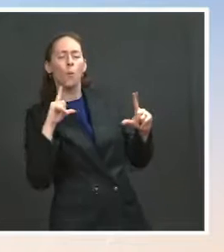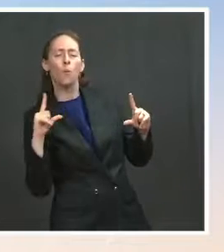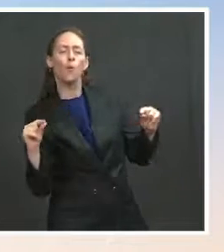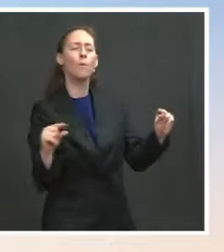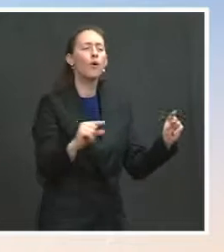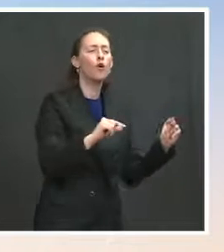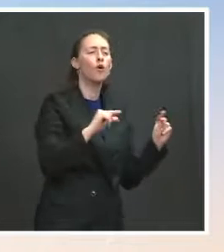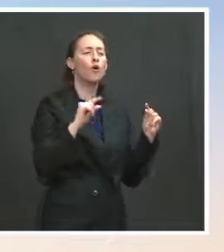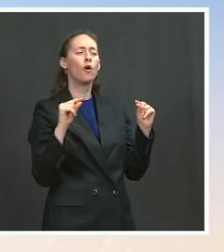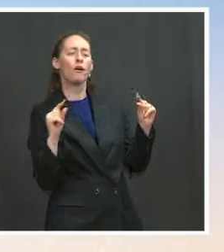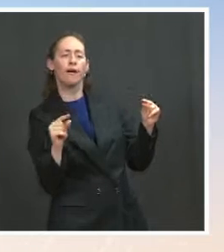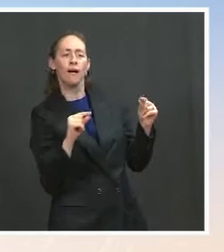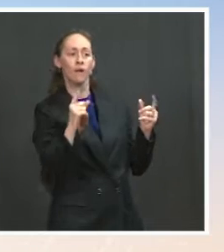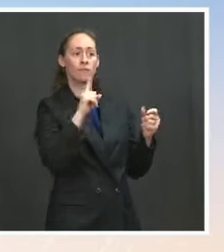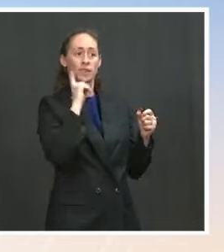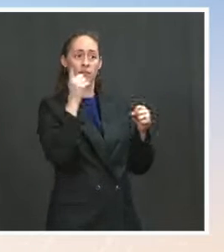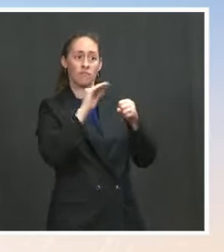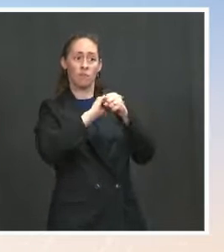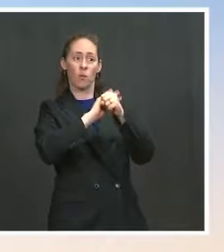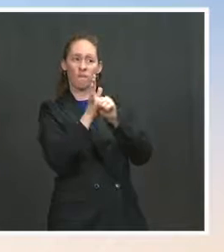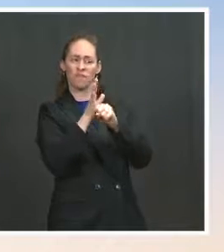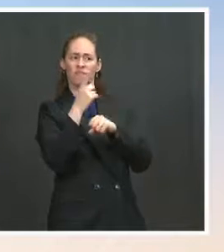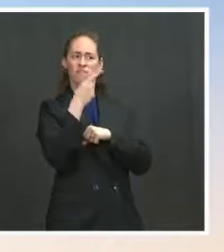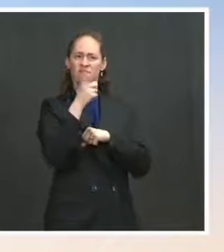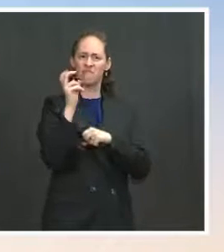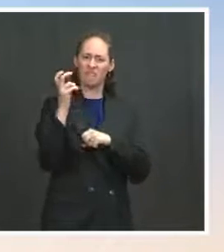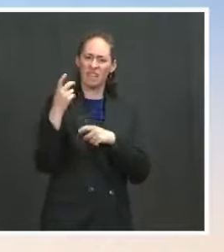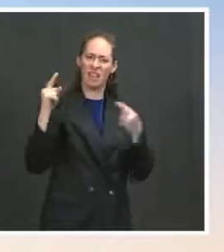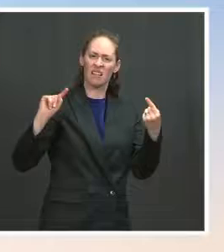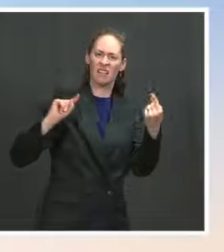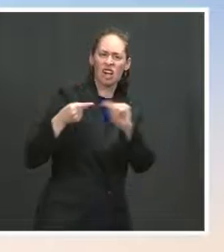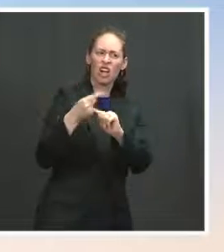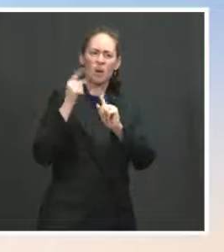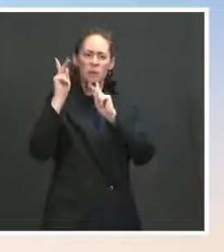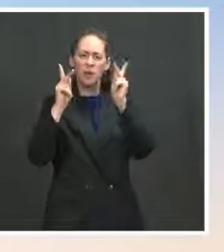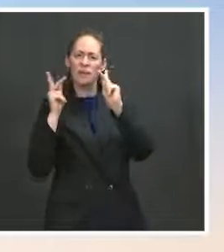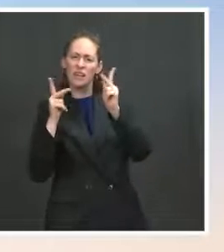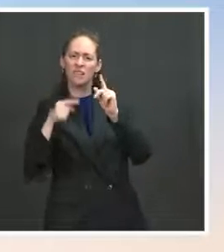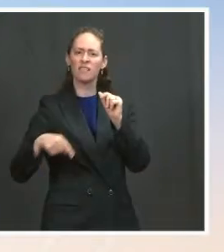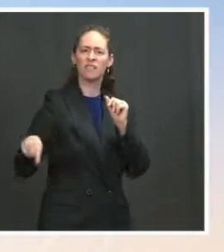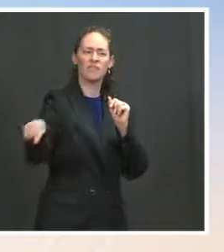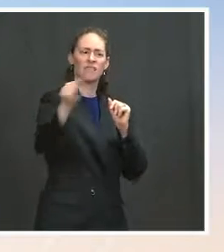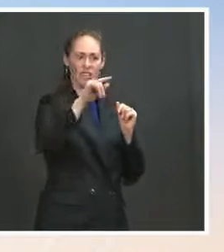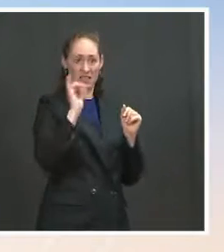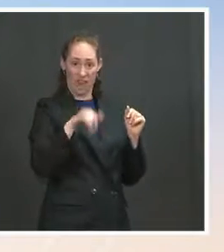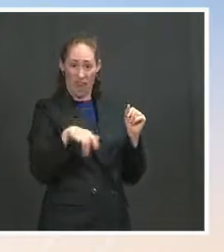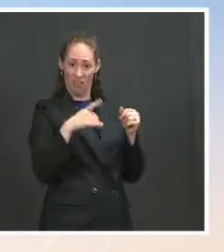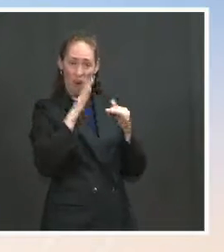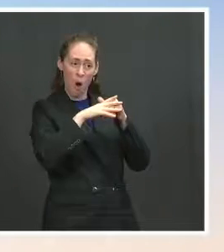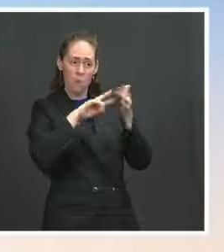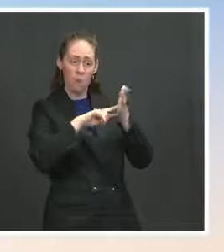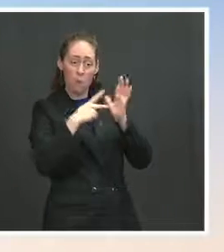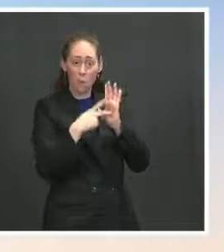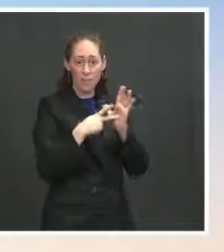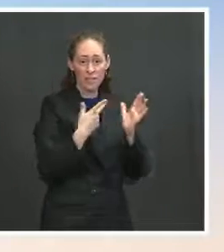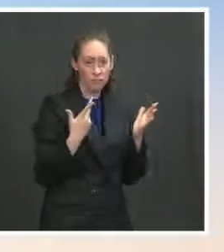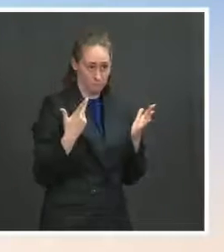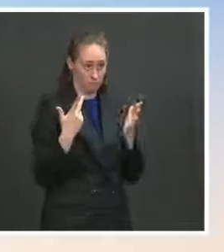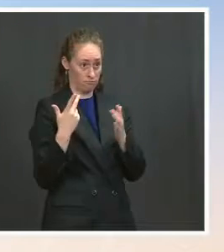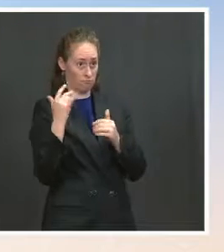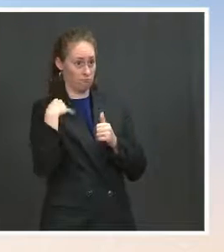bioengineered as a weapon. Is that the position of the administration and their top health experts, that this was